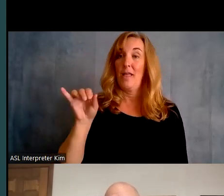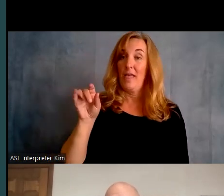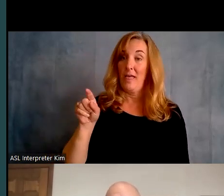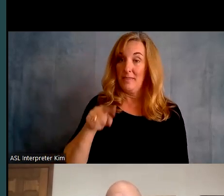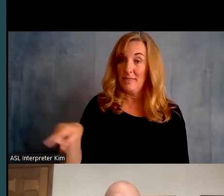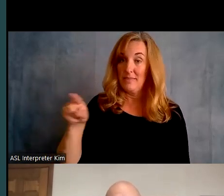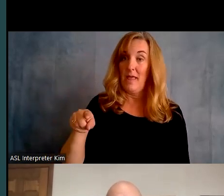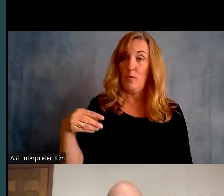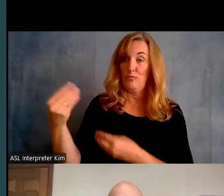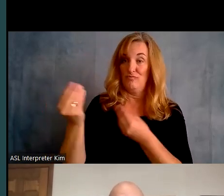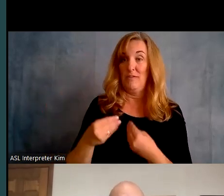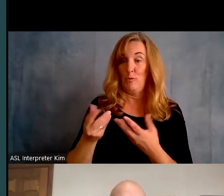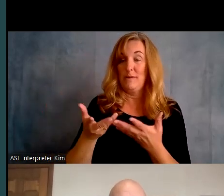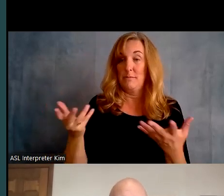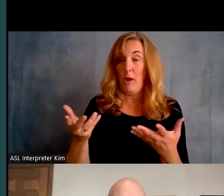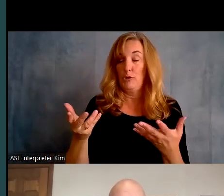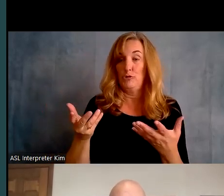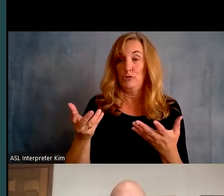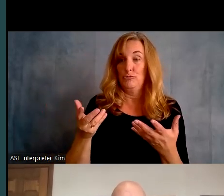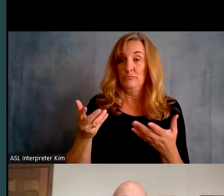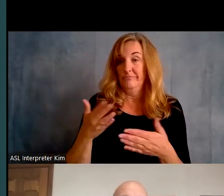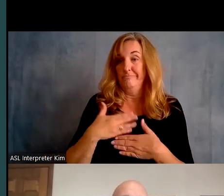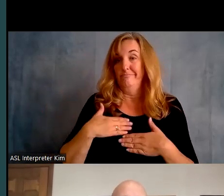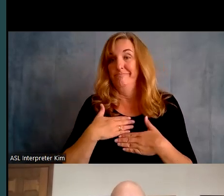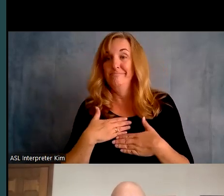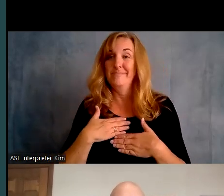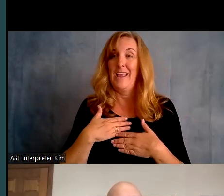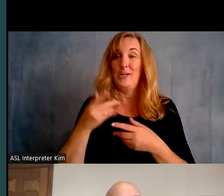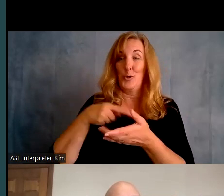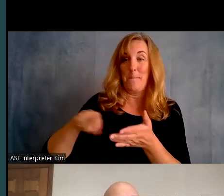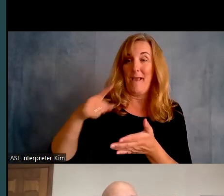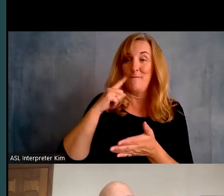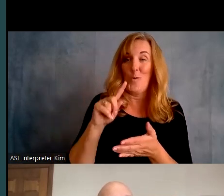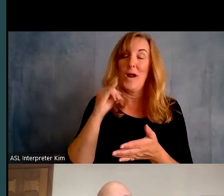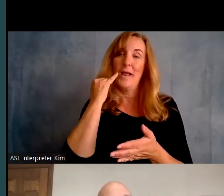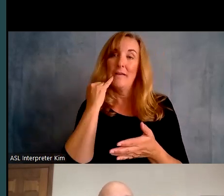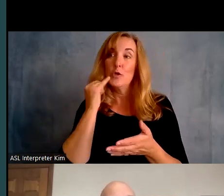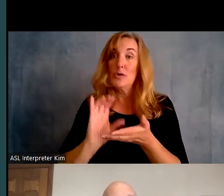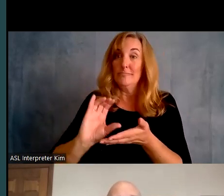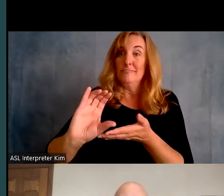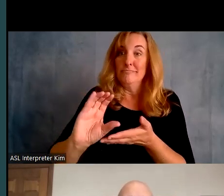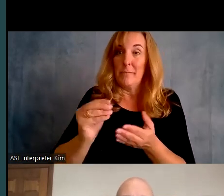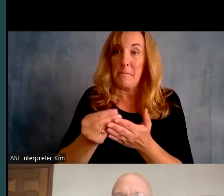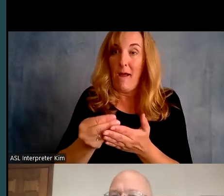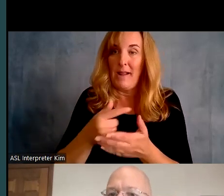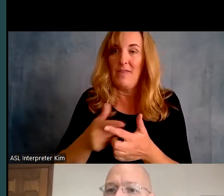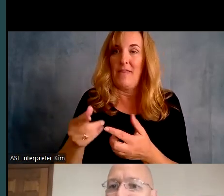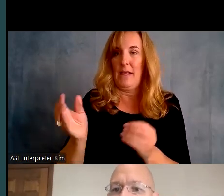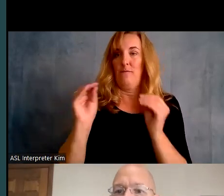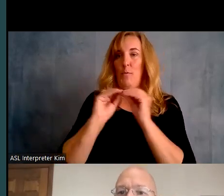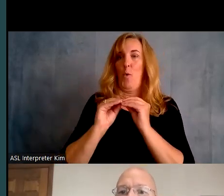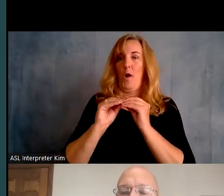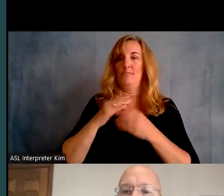exactly as much hospitality as you paid for. And if you tipped well, they'd give you more hospitality than other people. That's